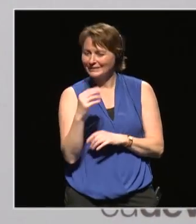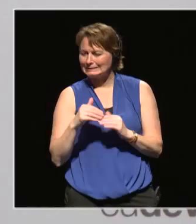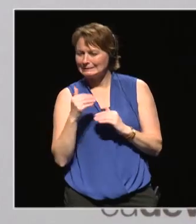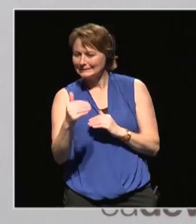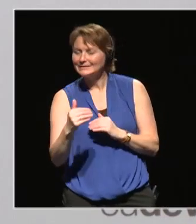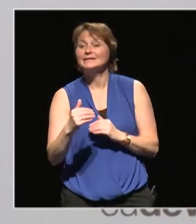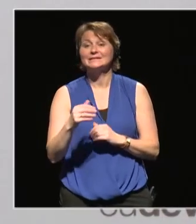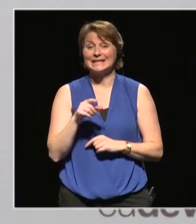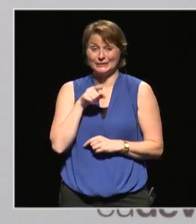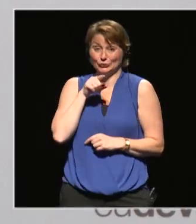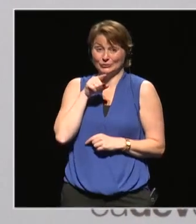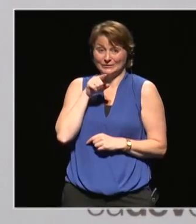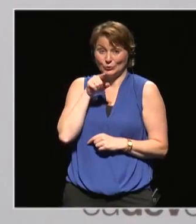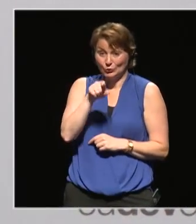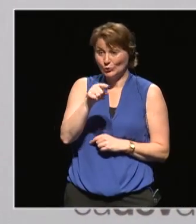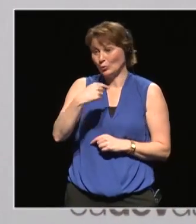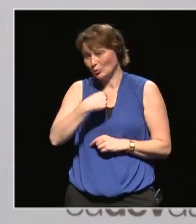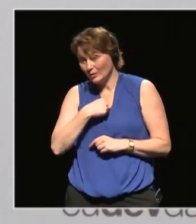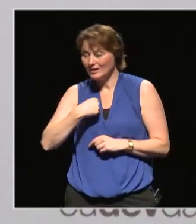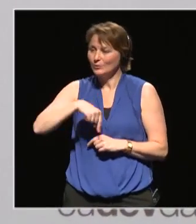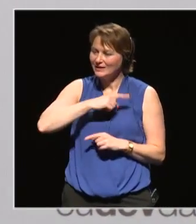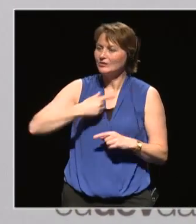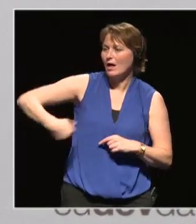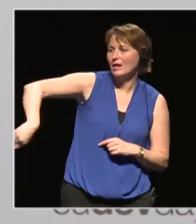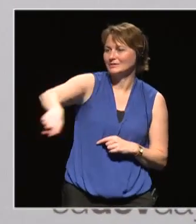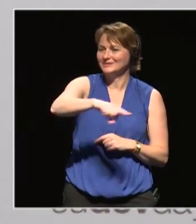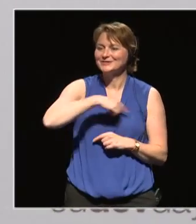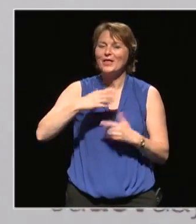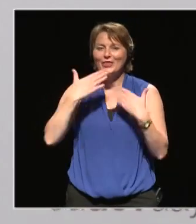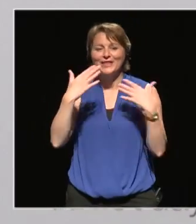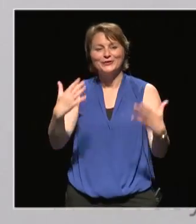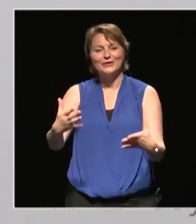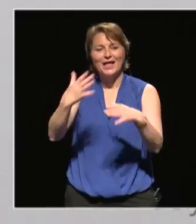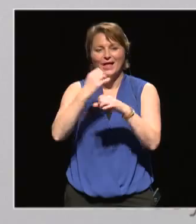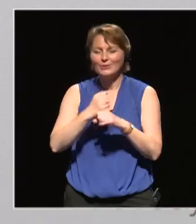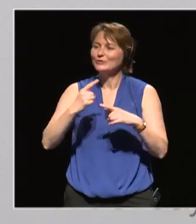we, it's you, and of course it's us also. You've been really helpful in helping